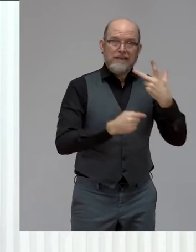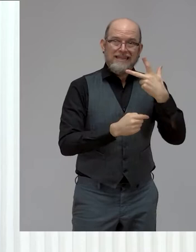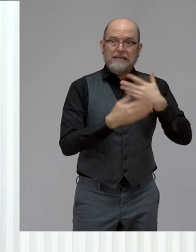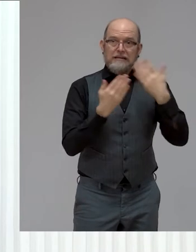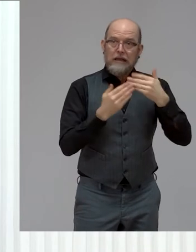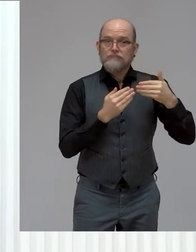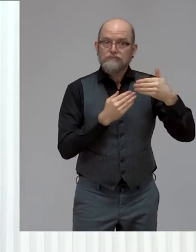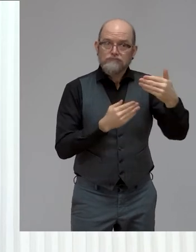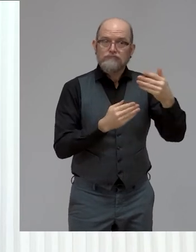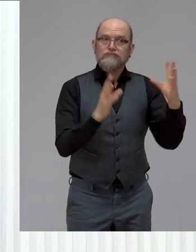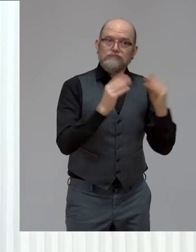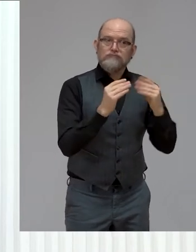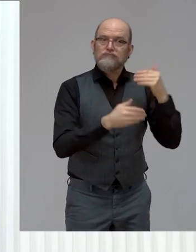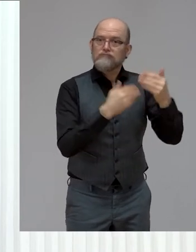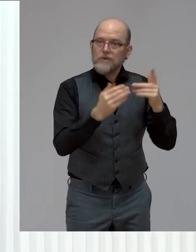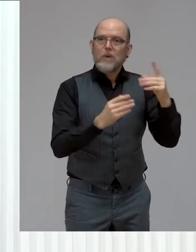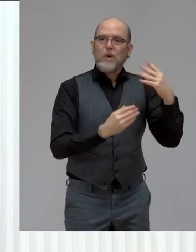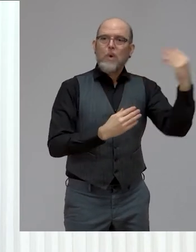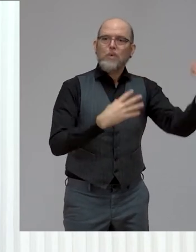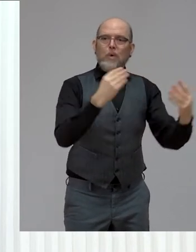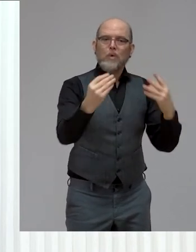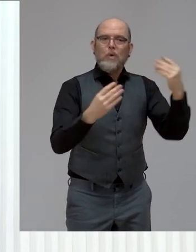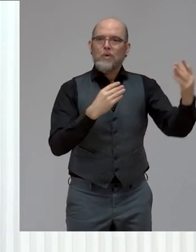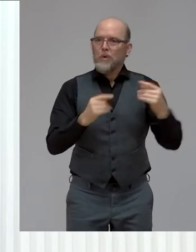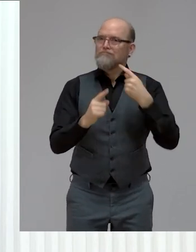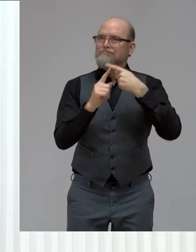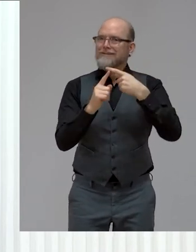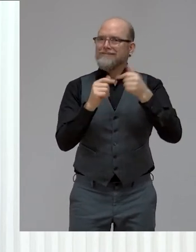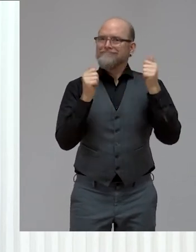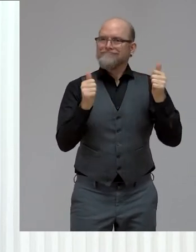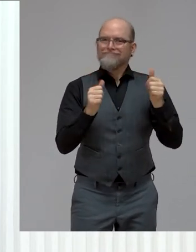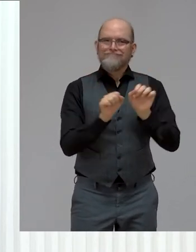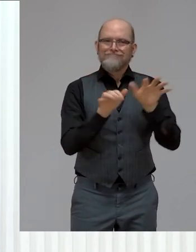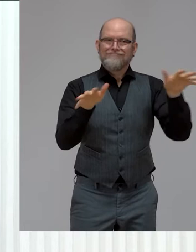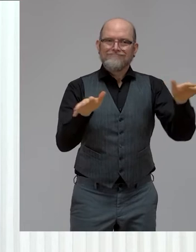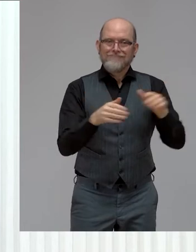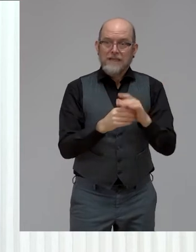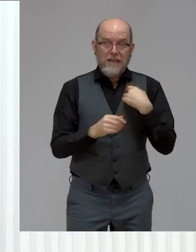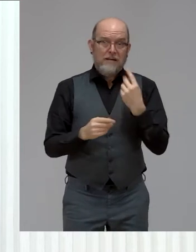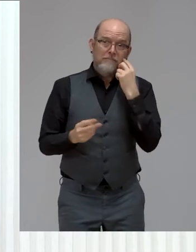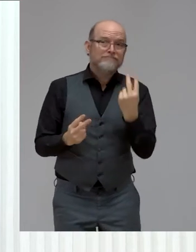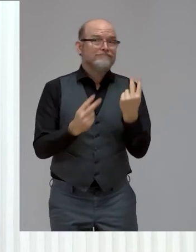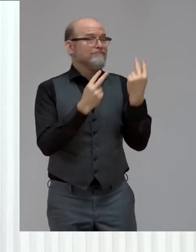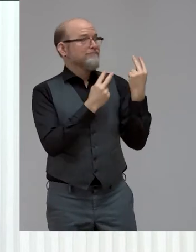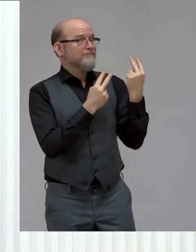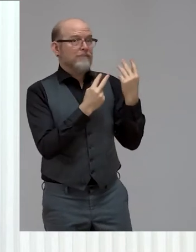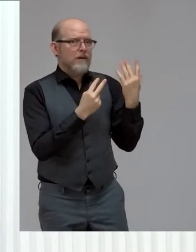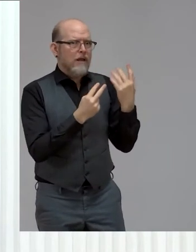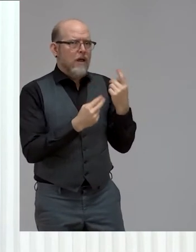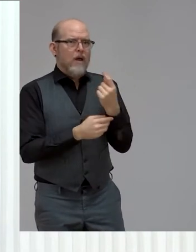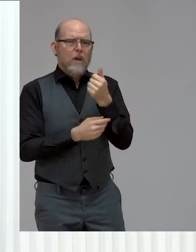home safely. Looking back, all of the happening just a few days before the